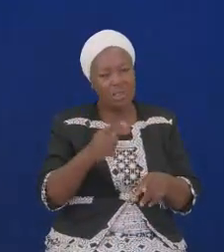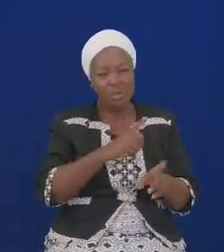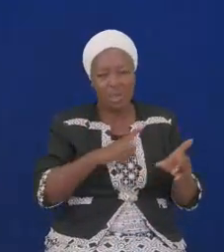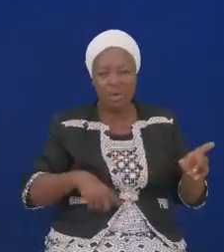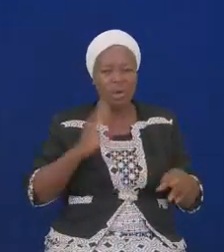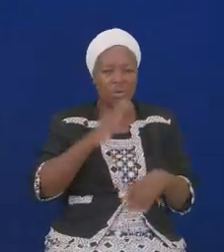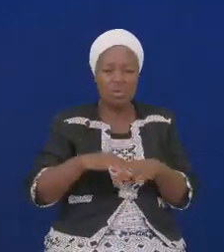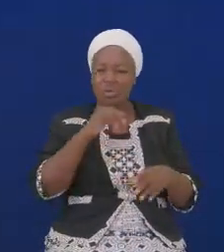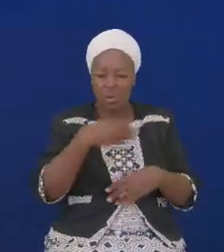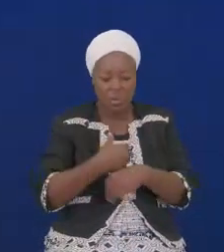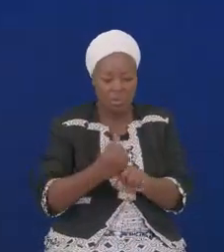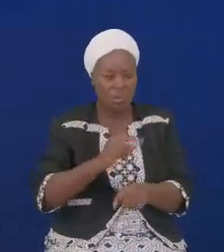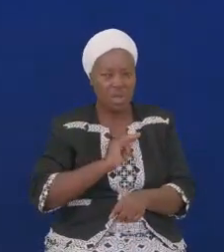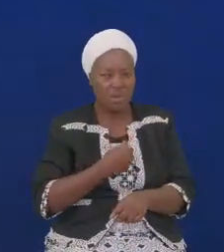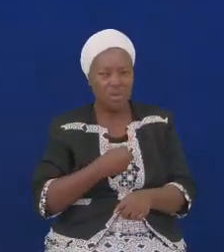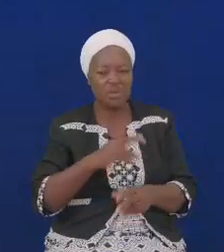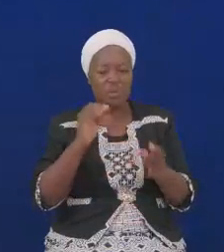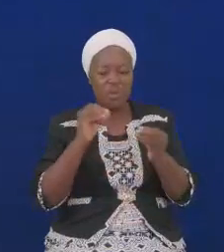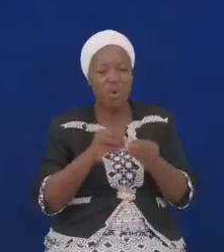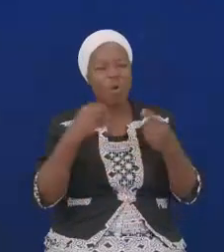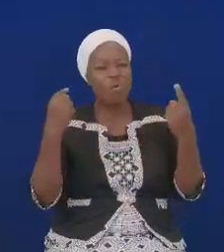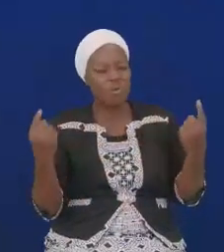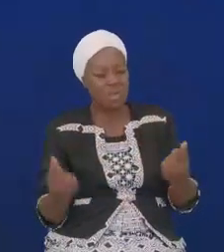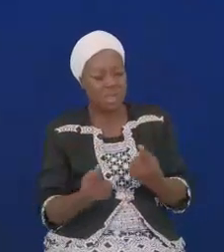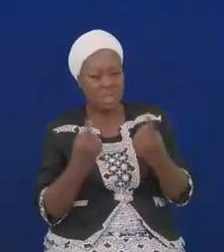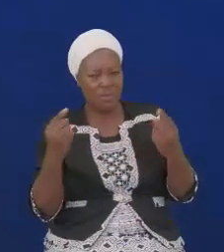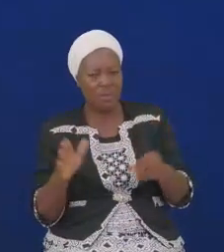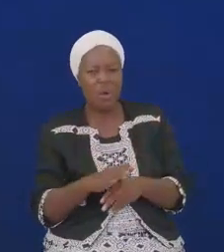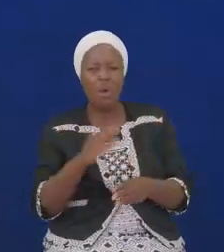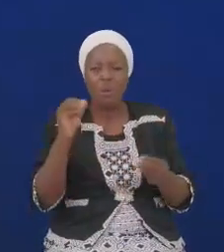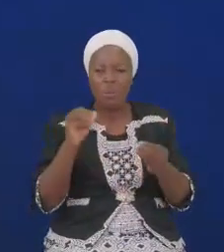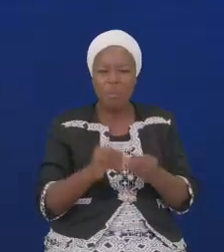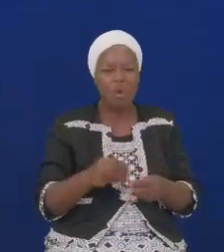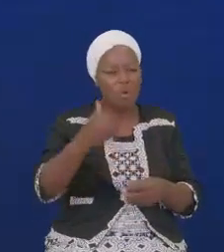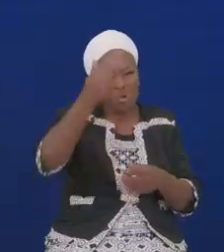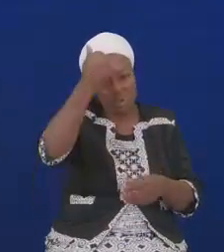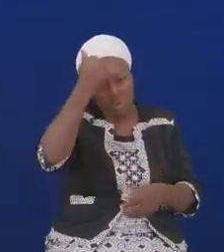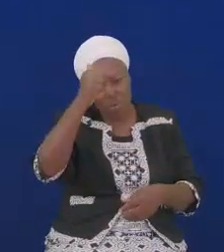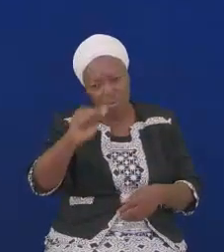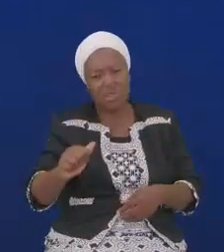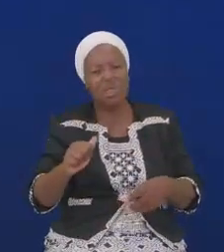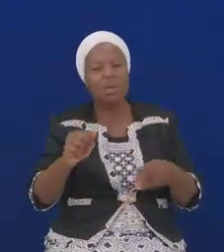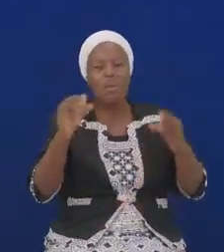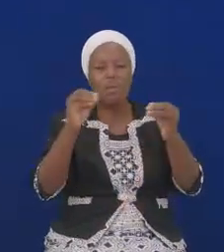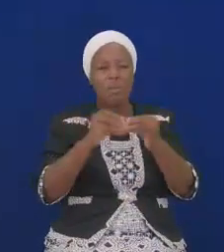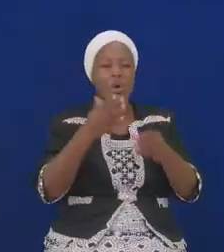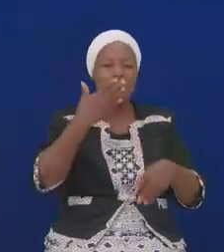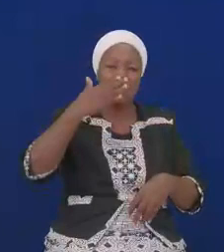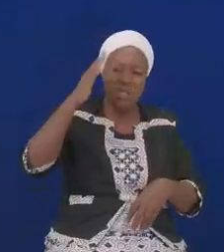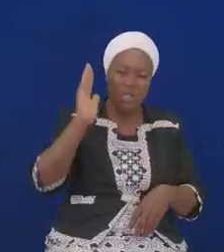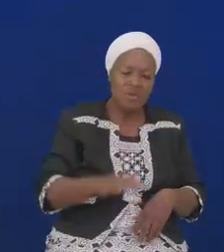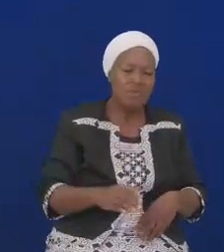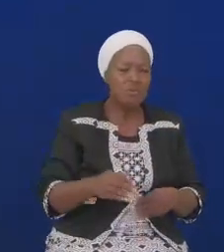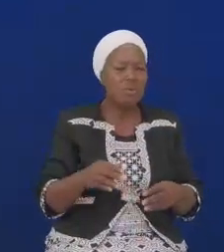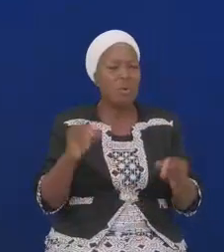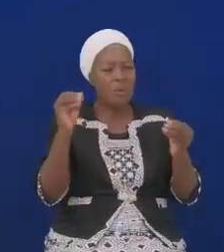make us more sinful, more disobedient, more evil, more